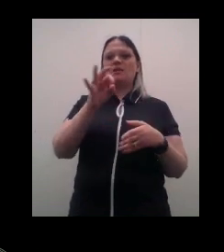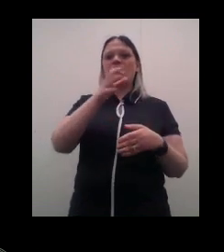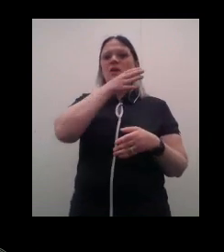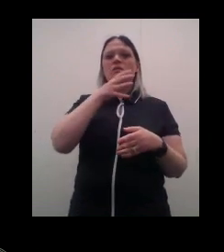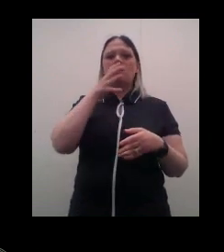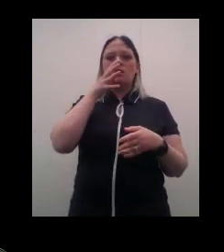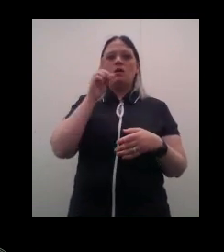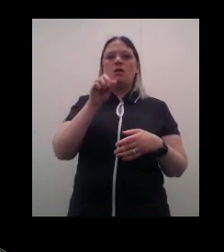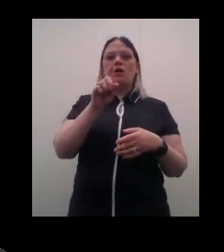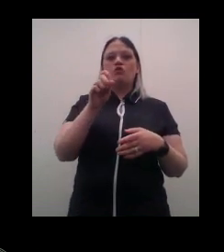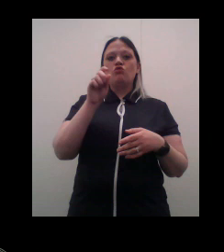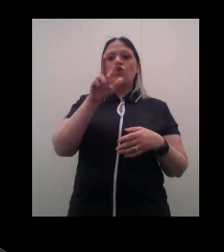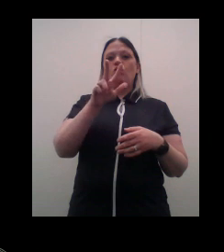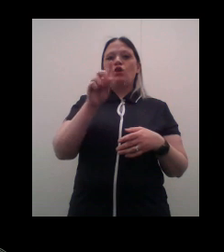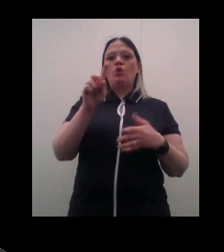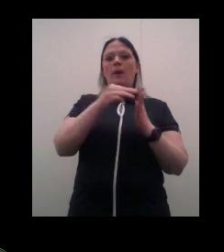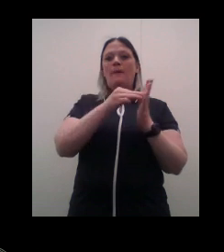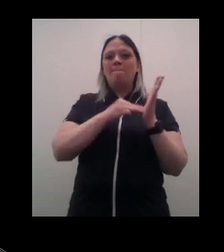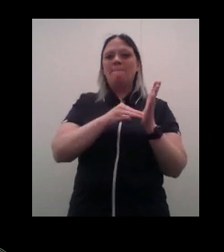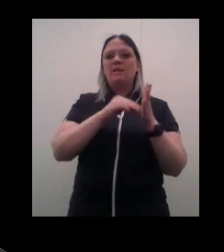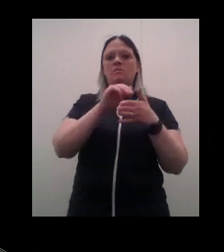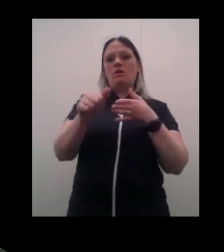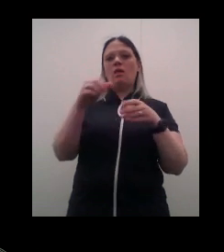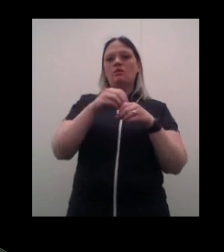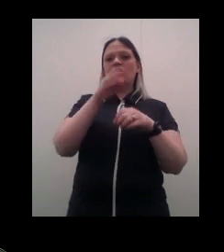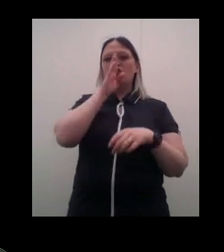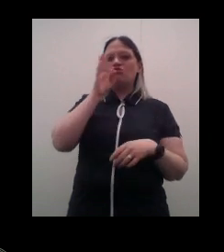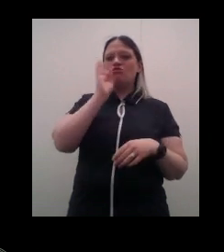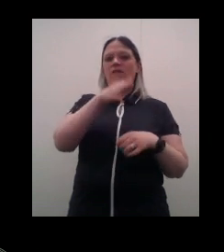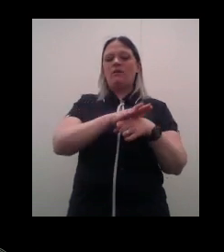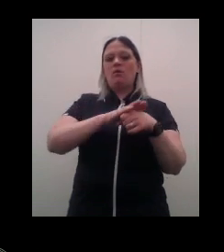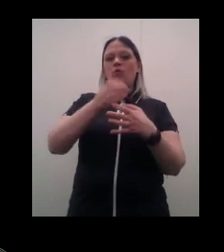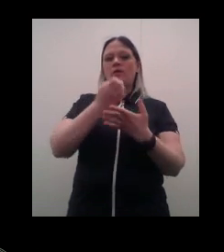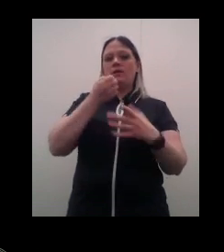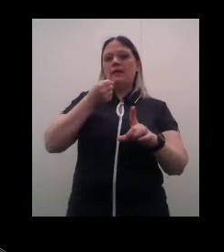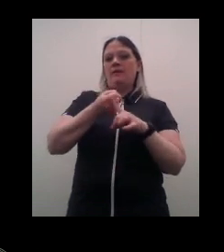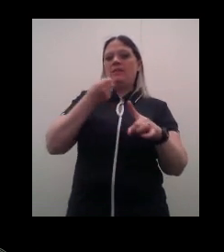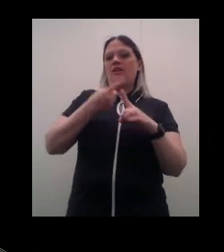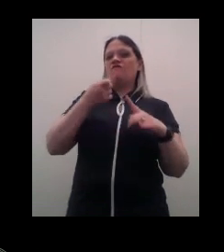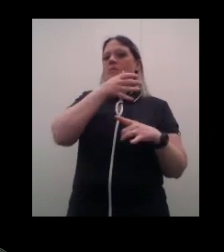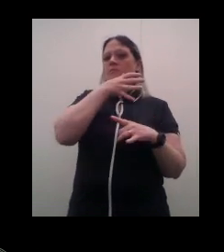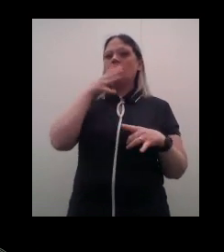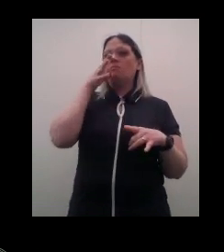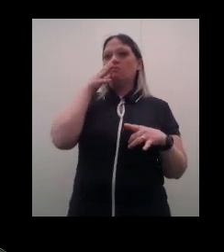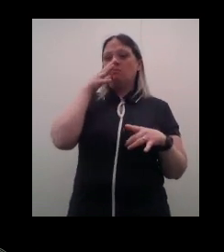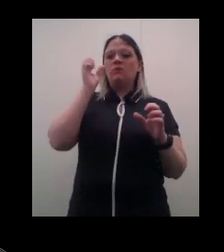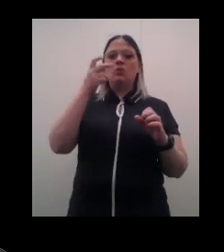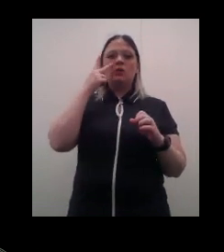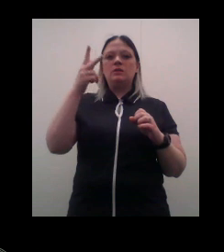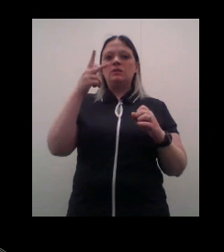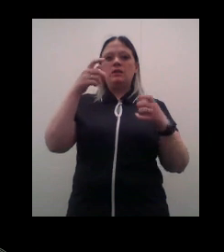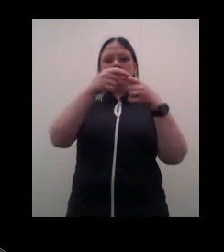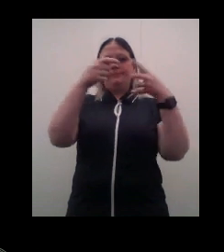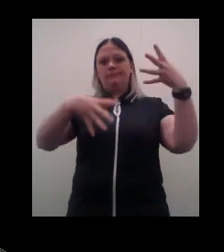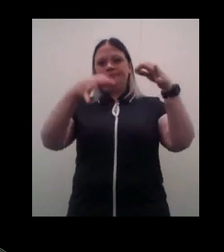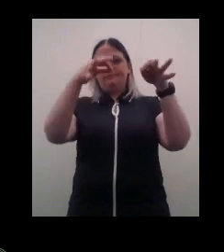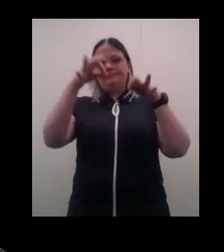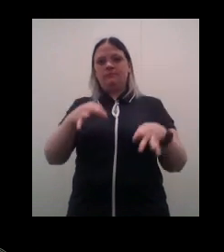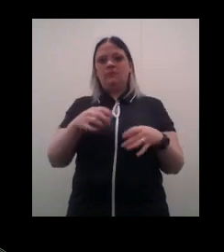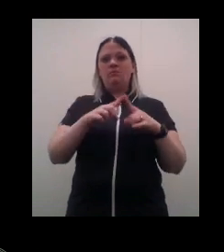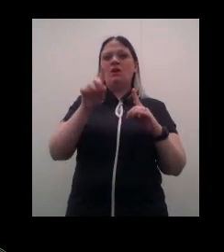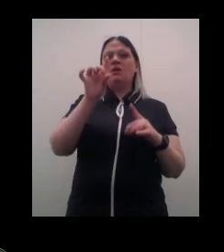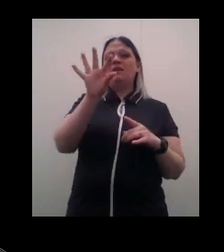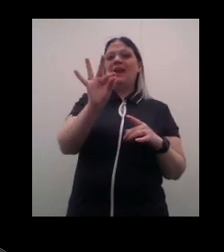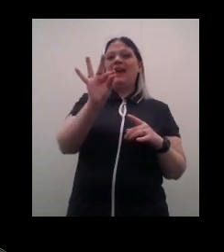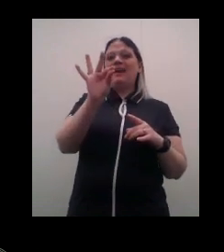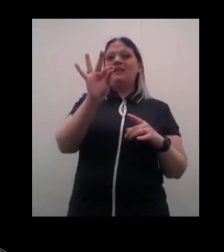approximately $131 million in direct economic impact comes from our agricultural community, and you can see the breakdown there. But there are